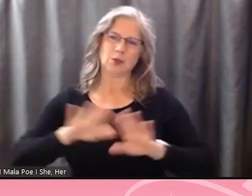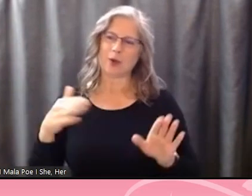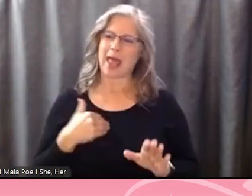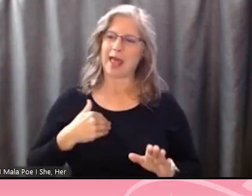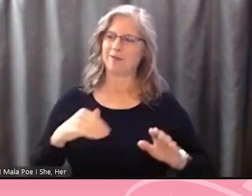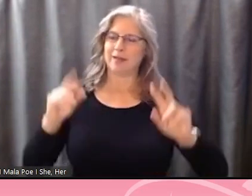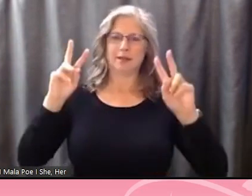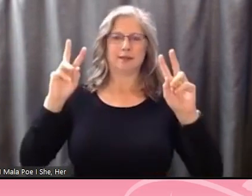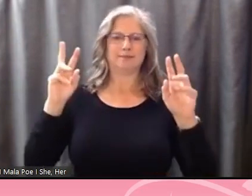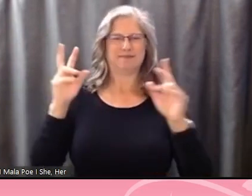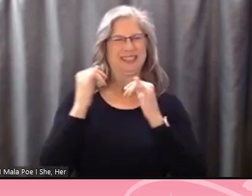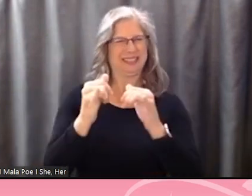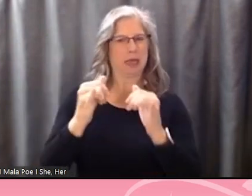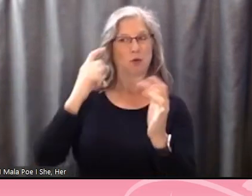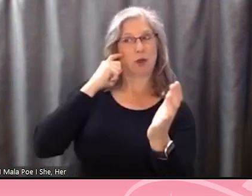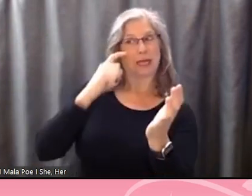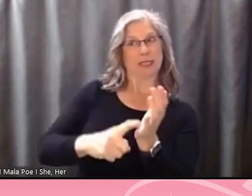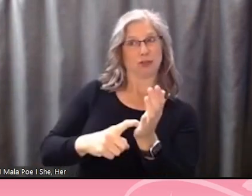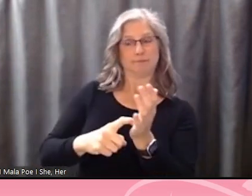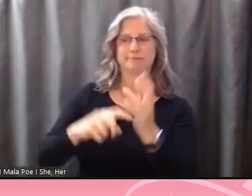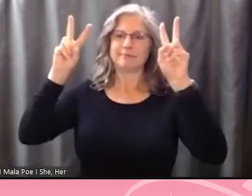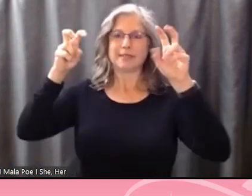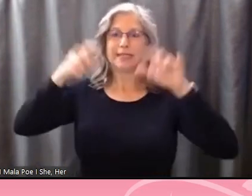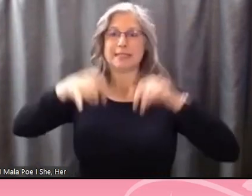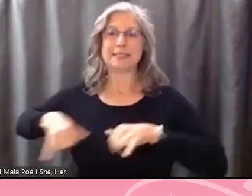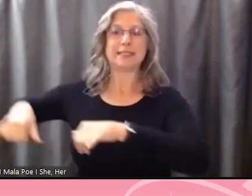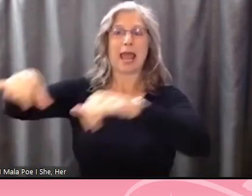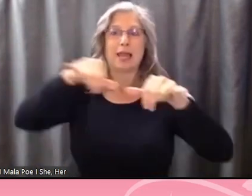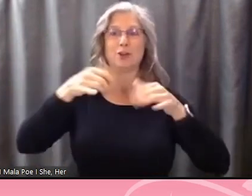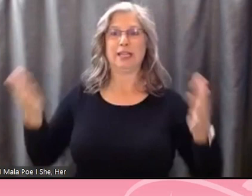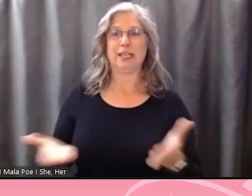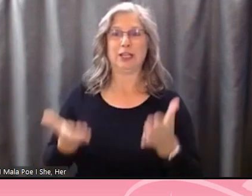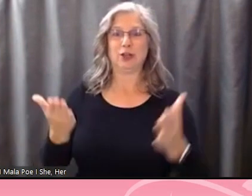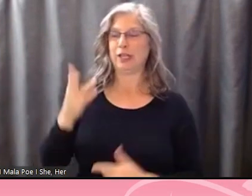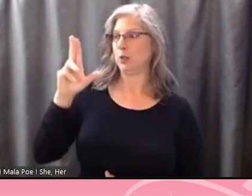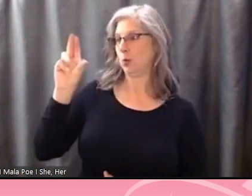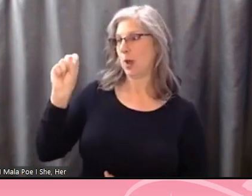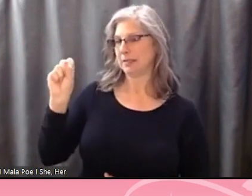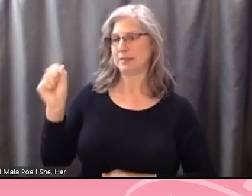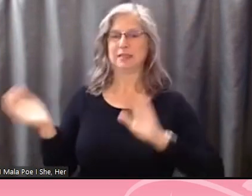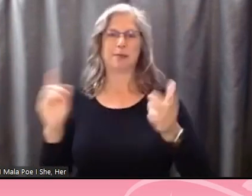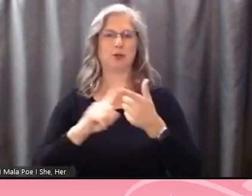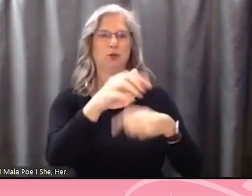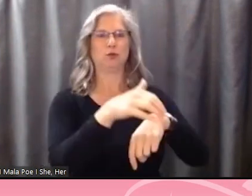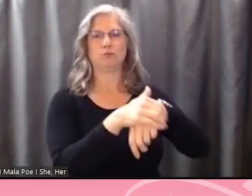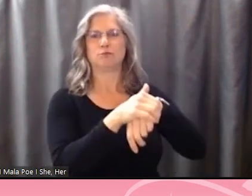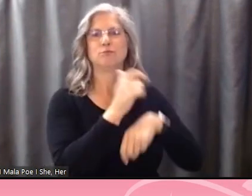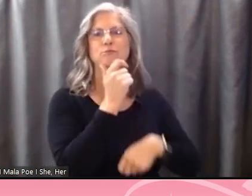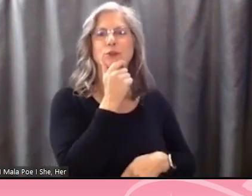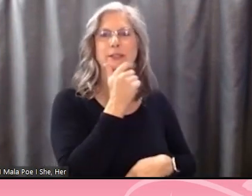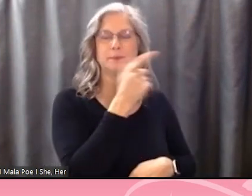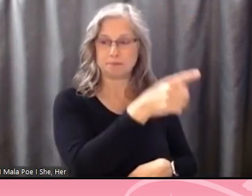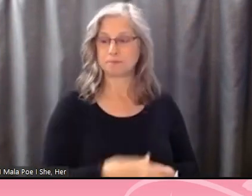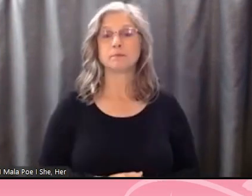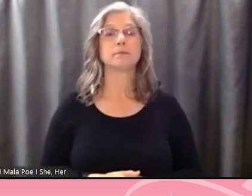same recognition as being the standard here in the U.S. as it is in Britain. But